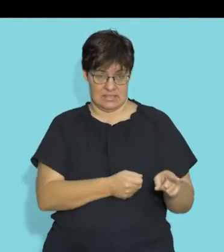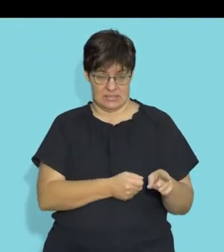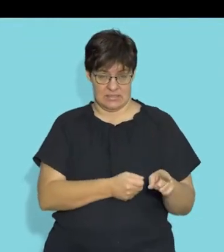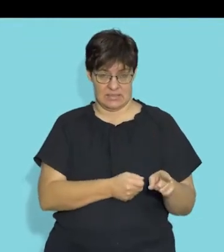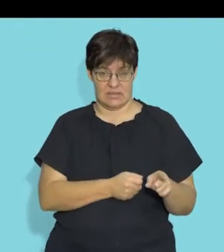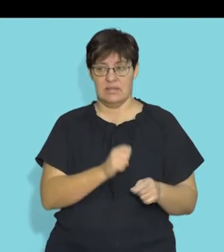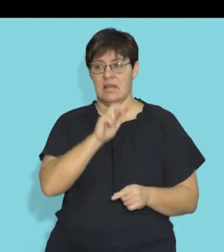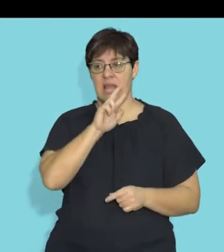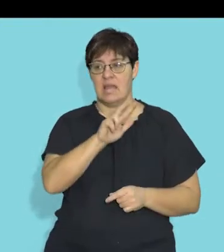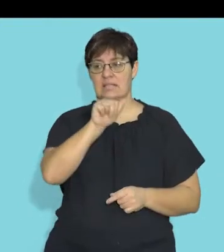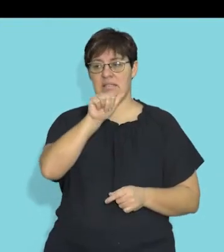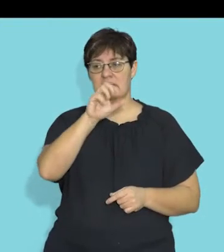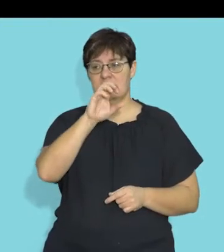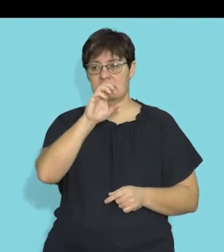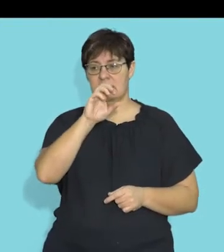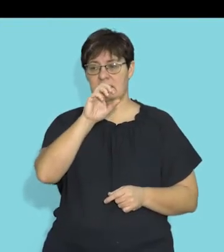my sales,